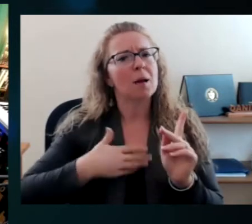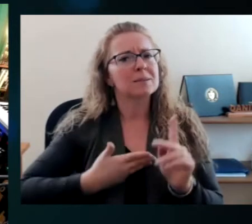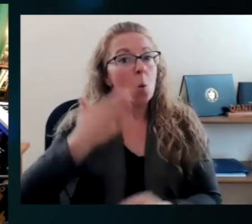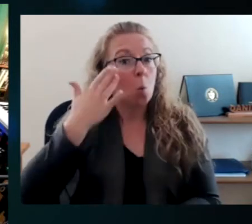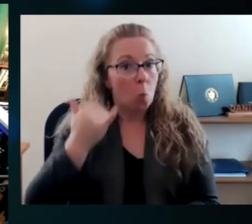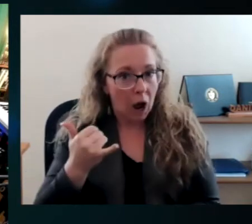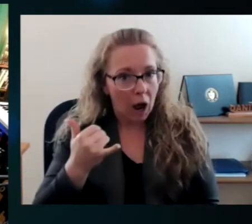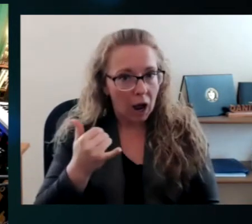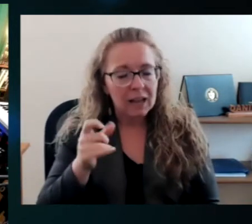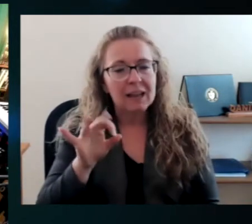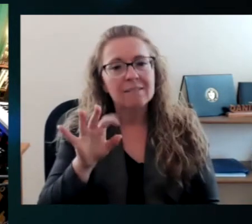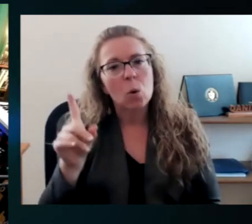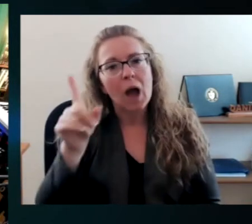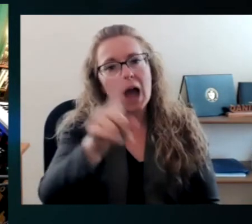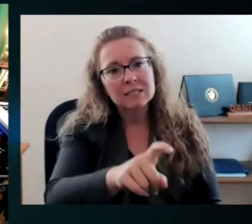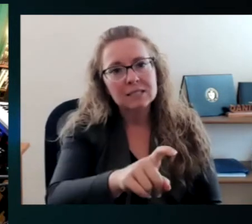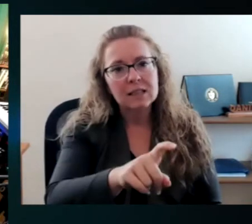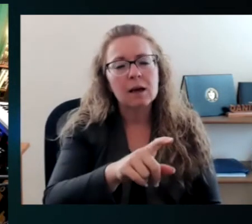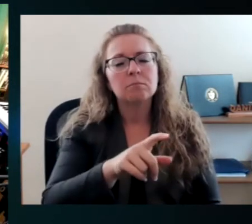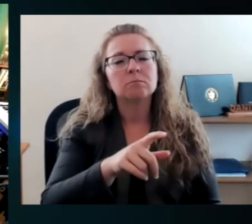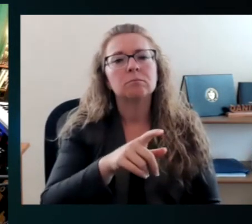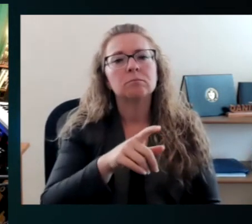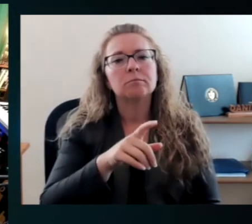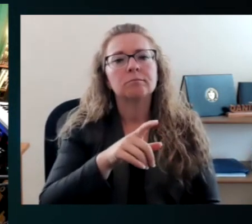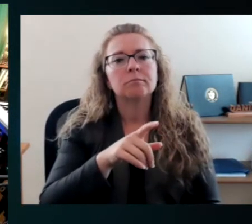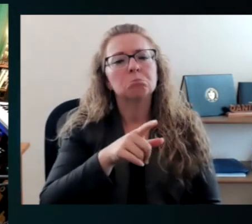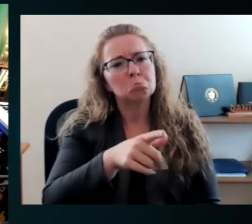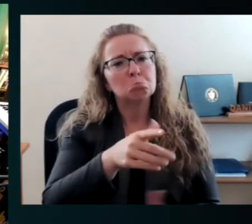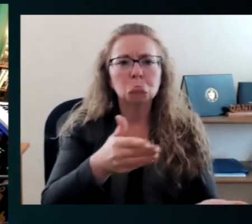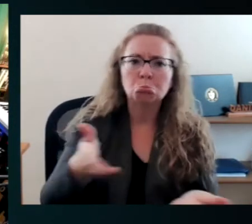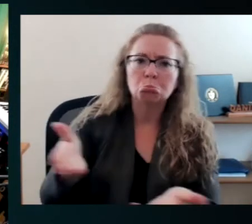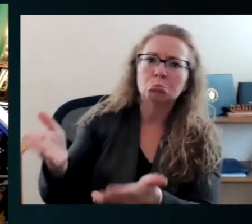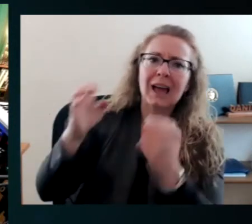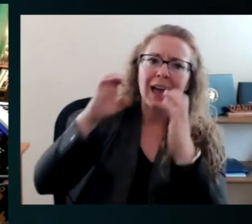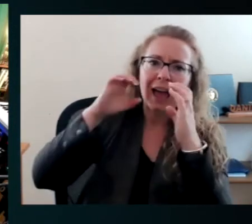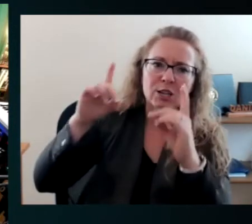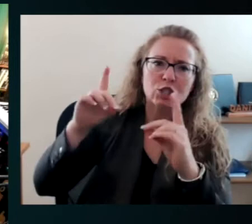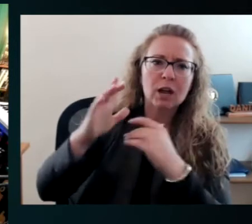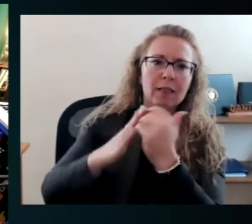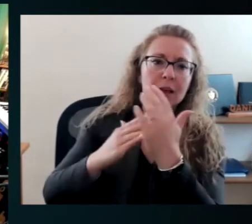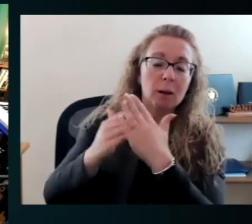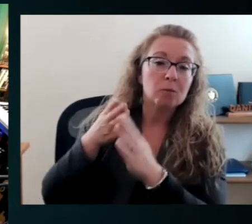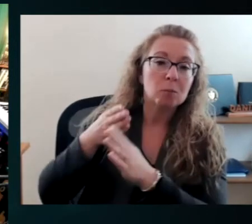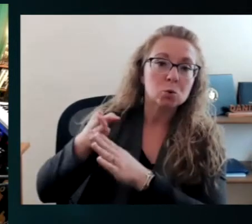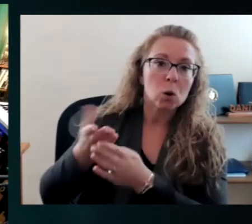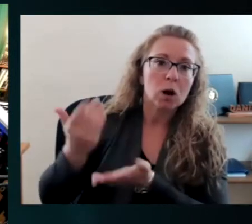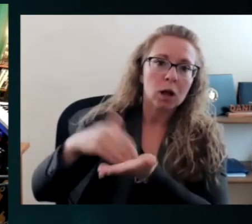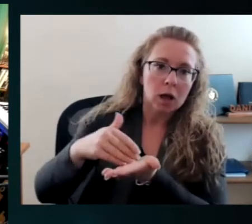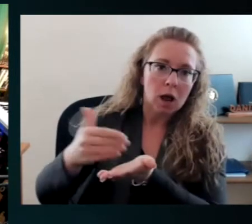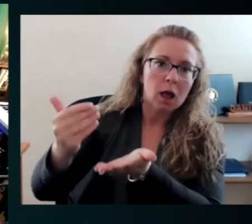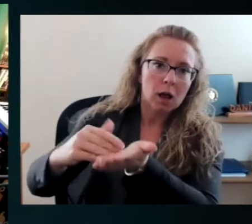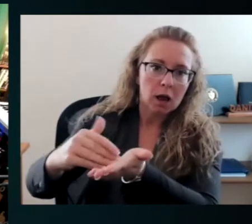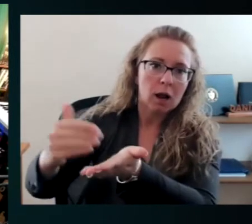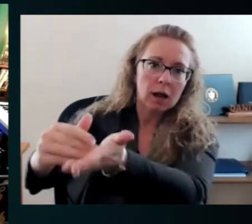to educate the comfortable majority continuously in our lives.